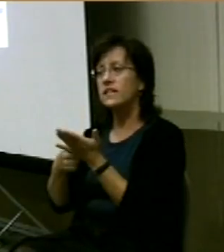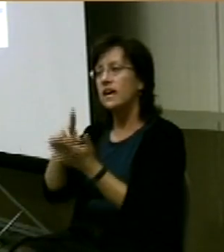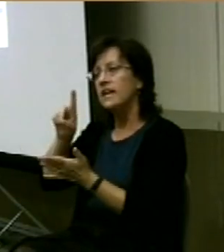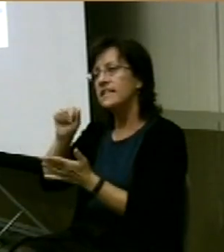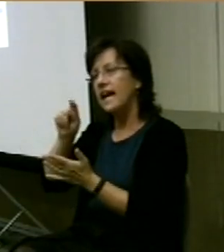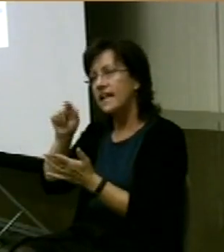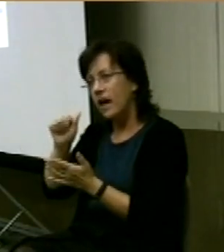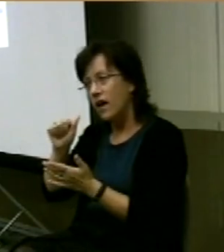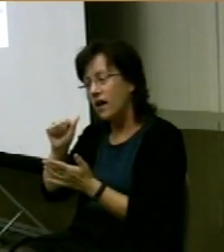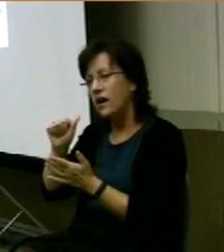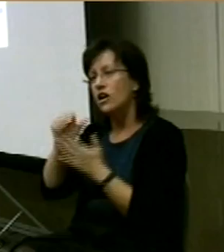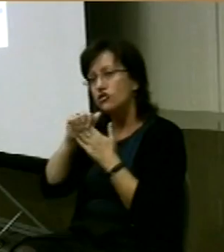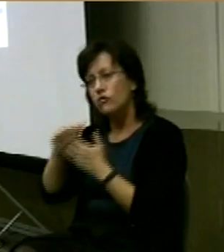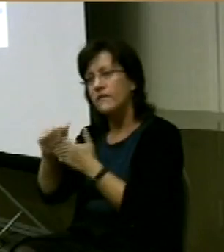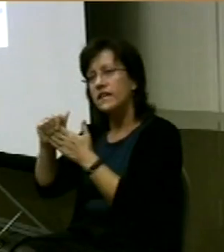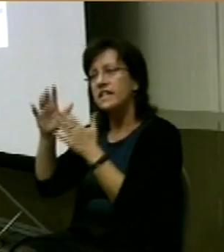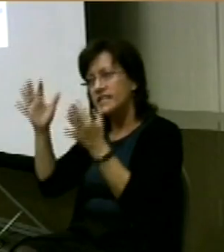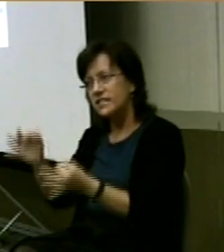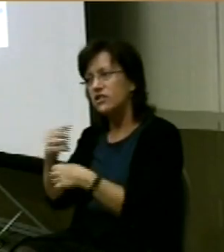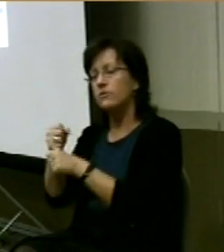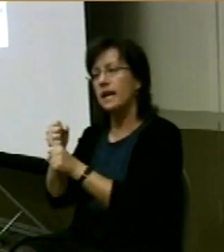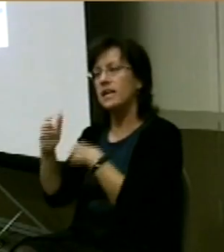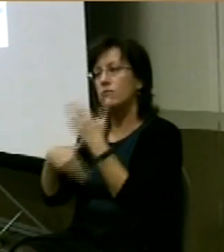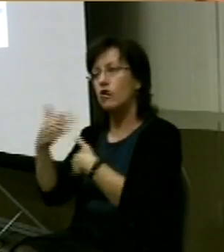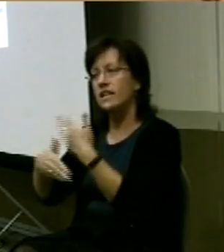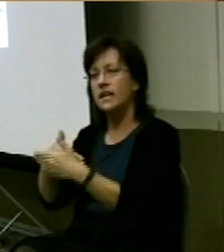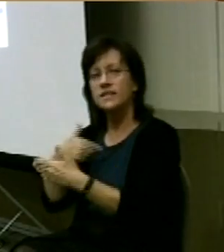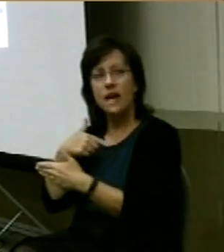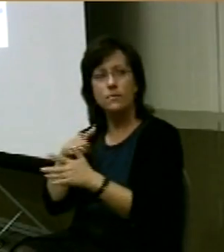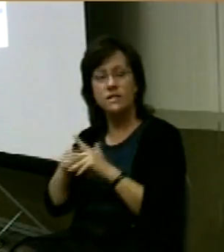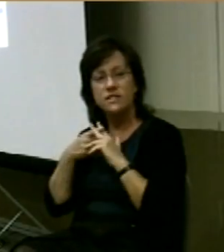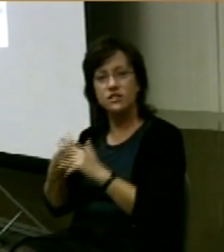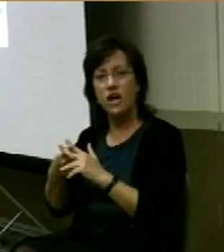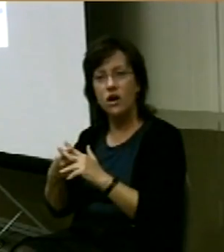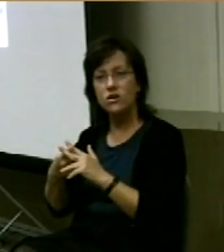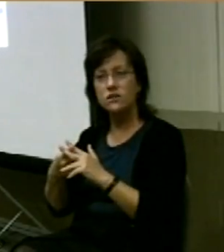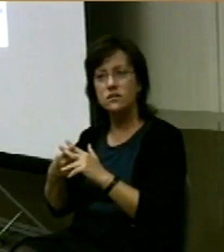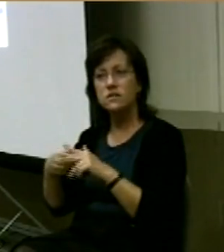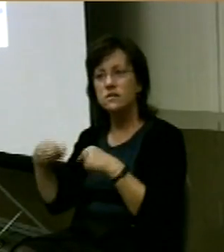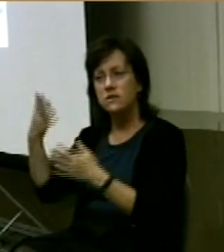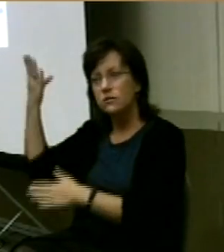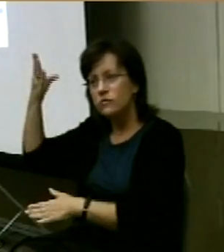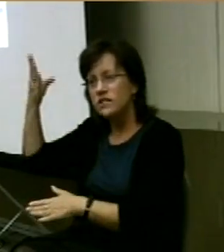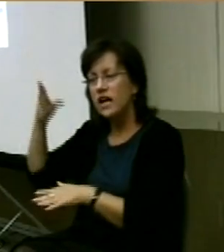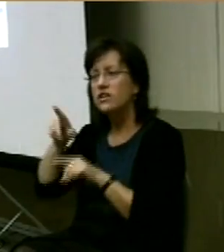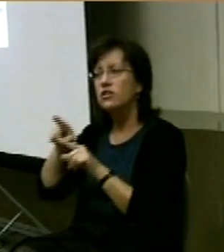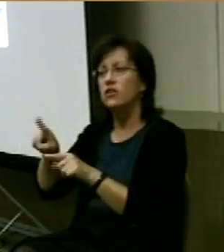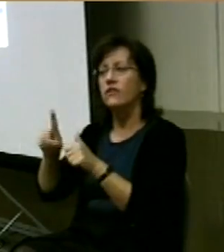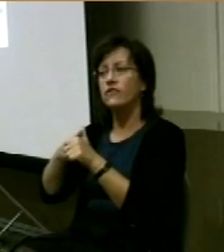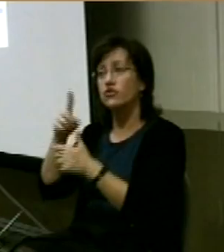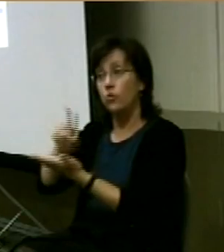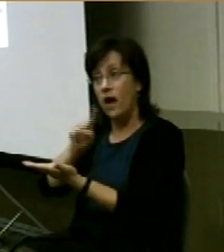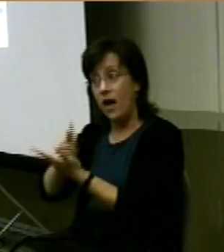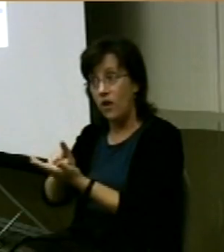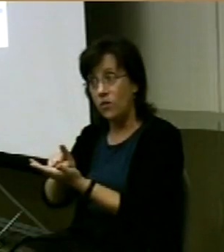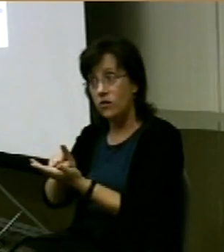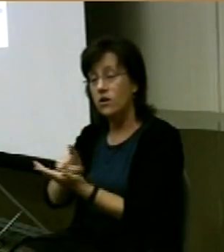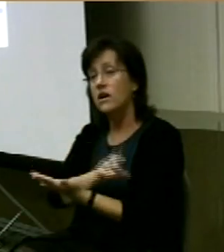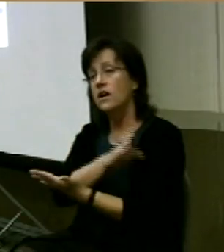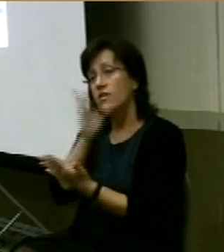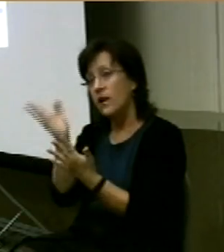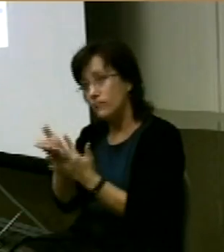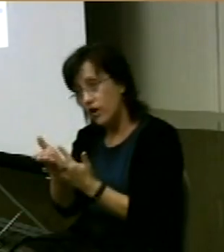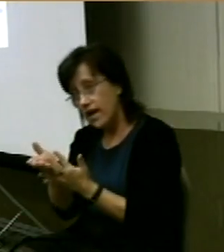data-driven decision-making process. I'm going to start out and present with you guys through the first hour, and then we'll take a break.